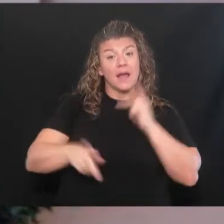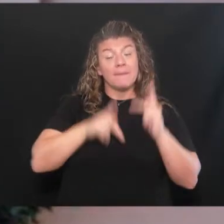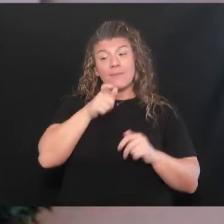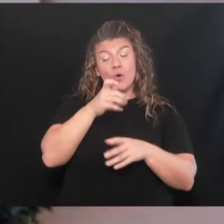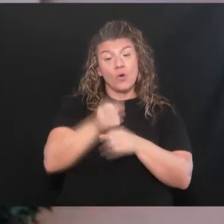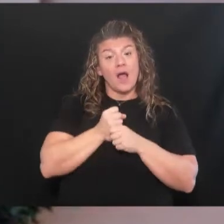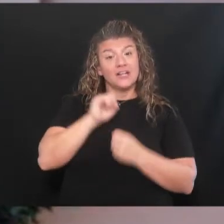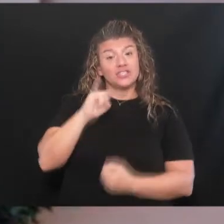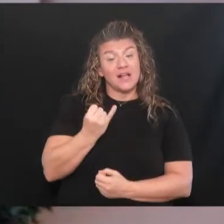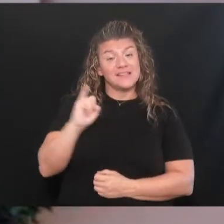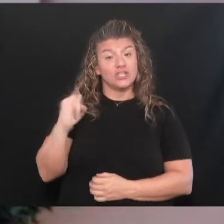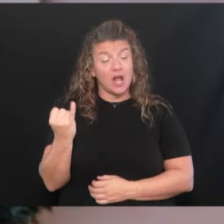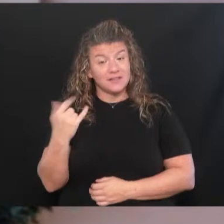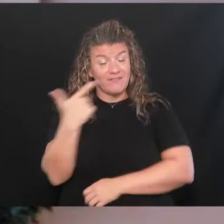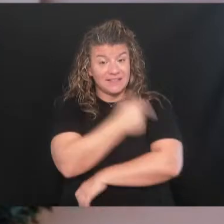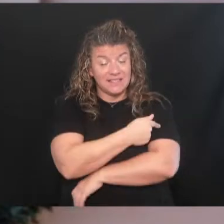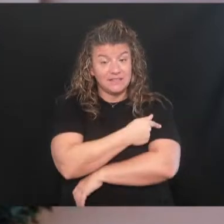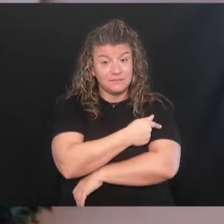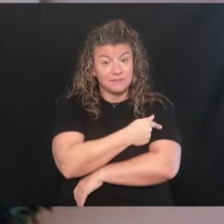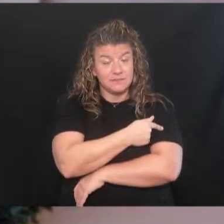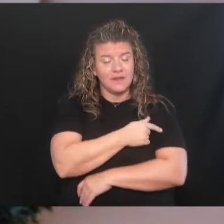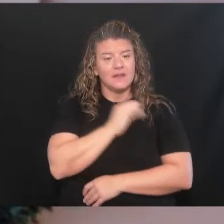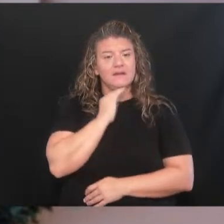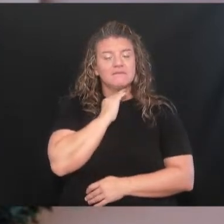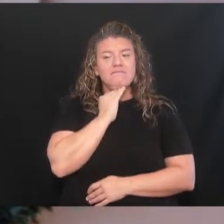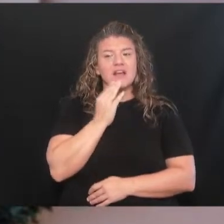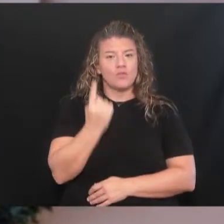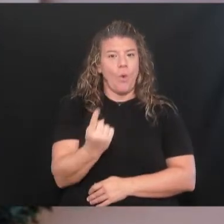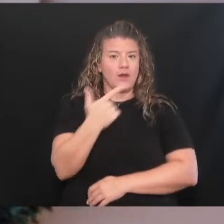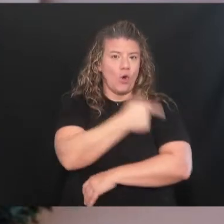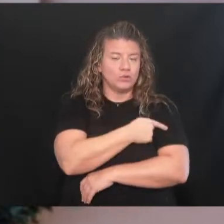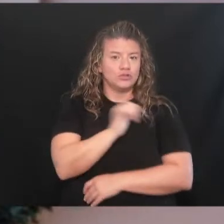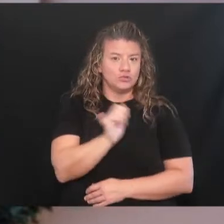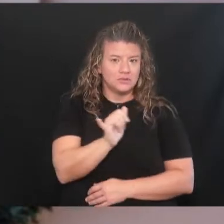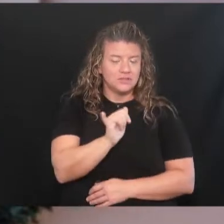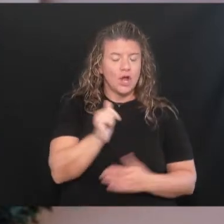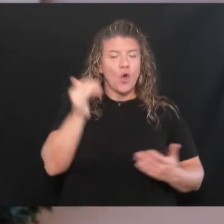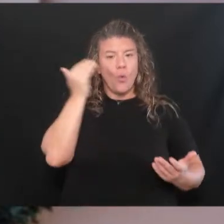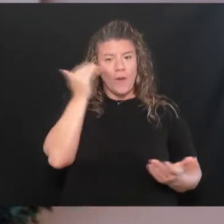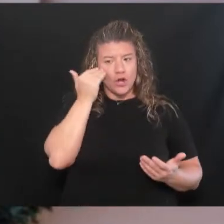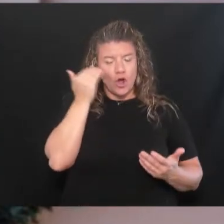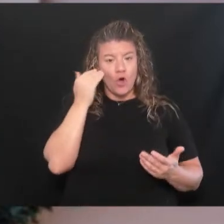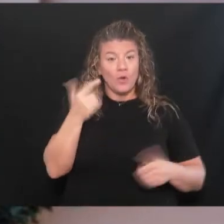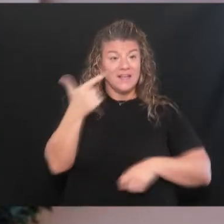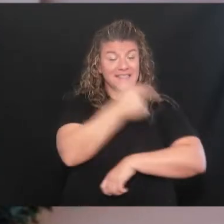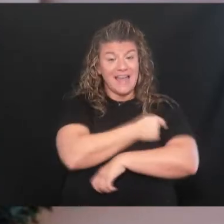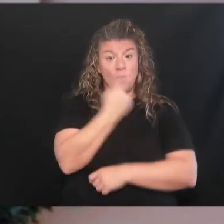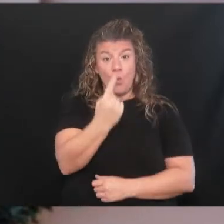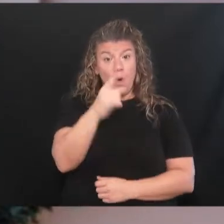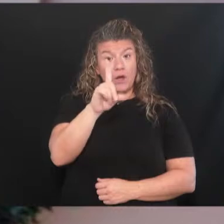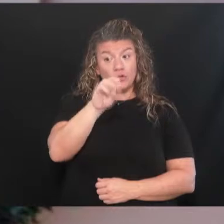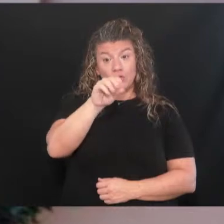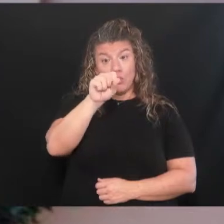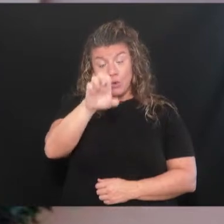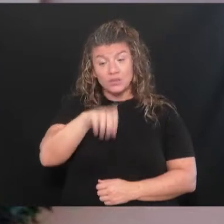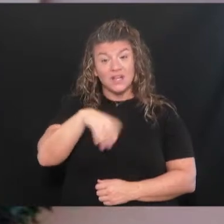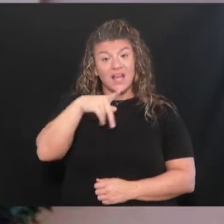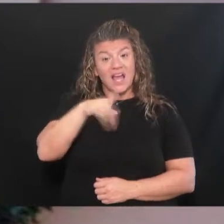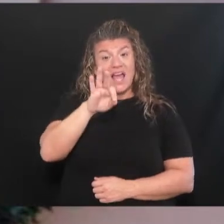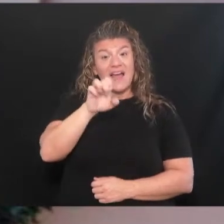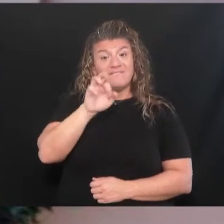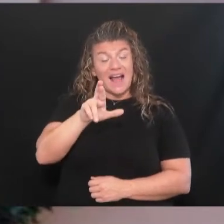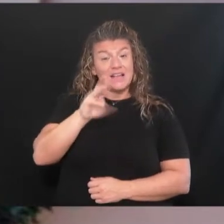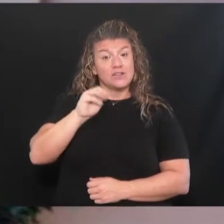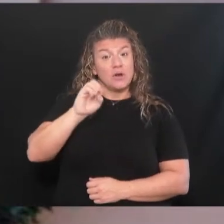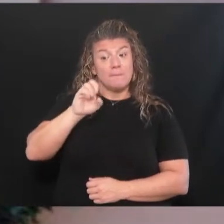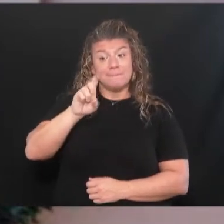the Johnson & Johnson vaccine as a single dose. We know if you've taken one dose of the Pfizer Moderna, you really